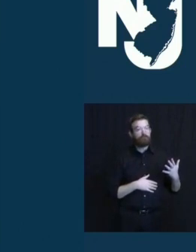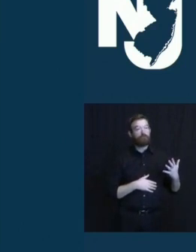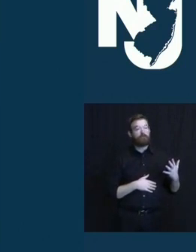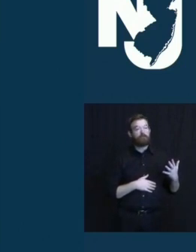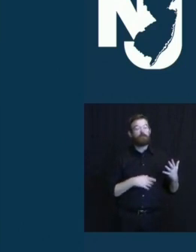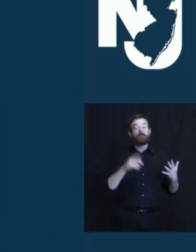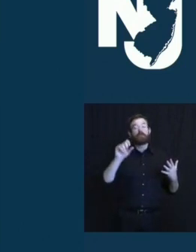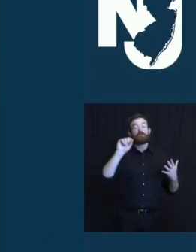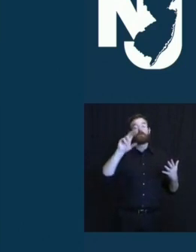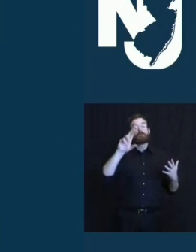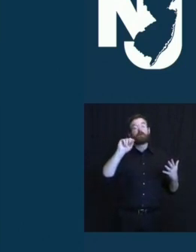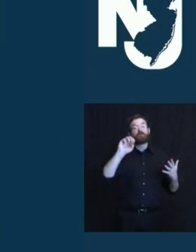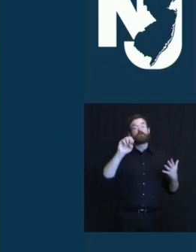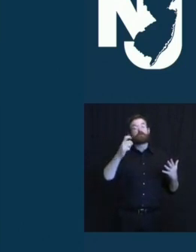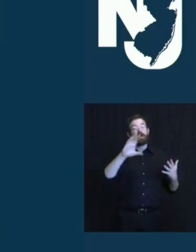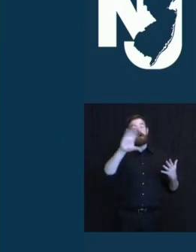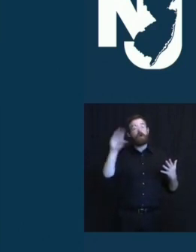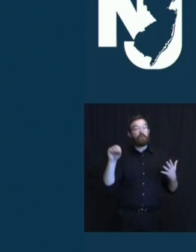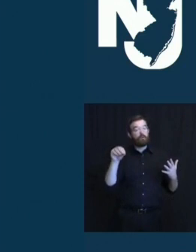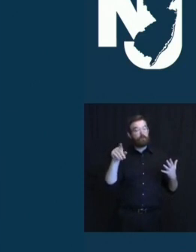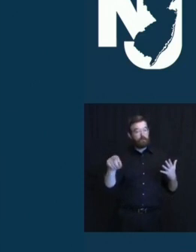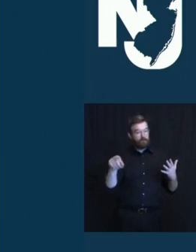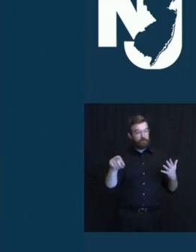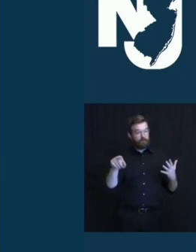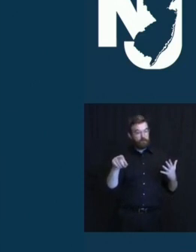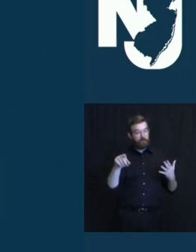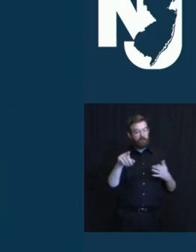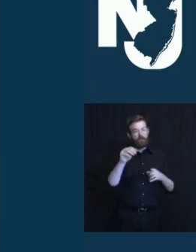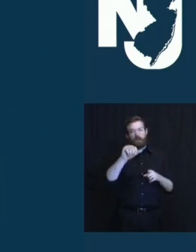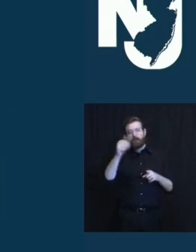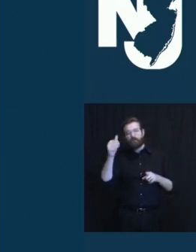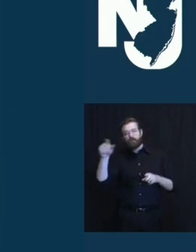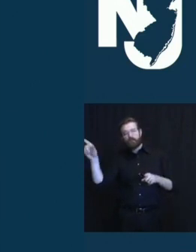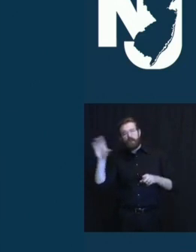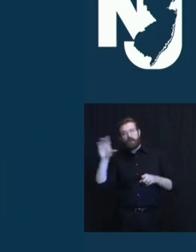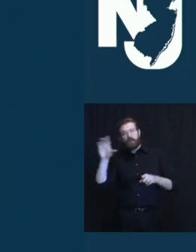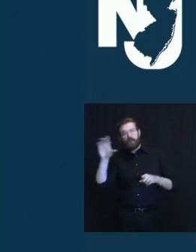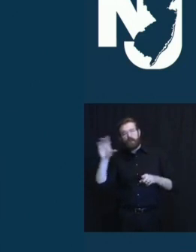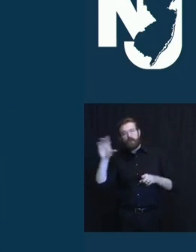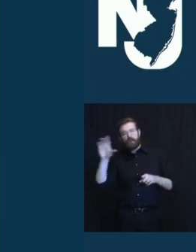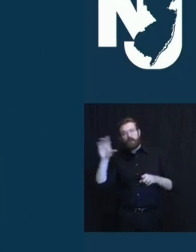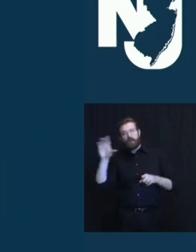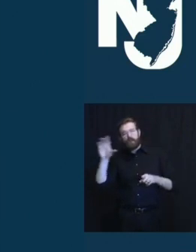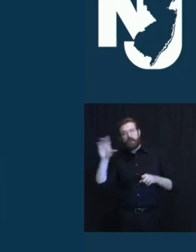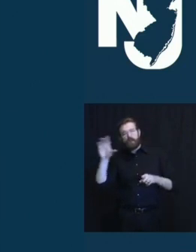their 2010 response rates, where we know we were undercounted. But we